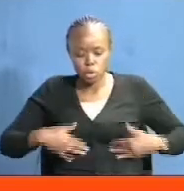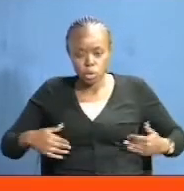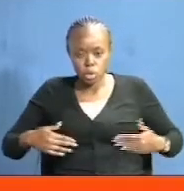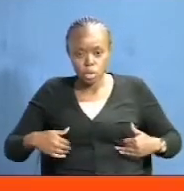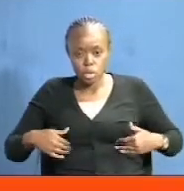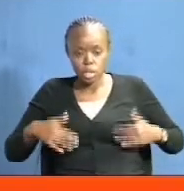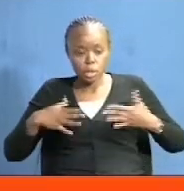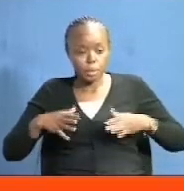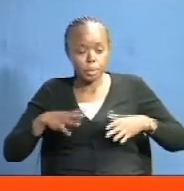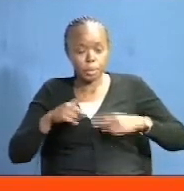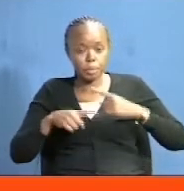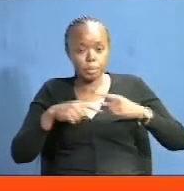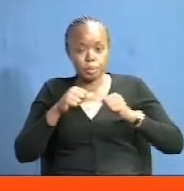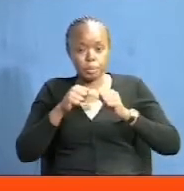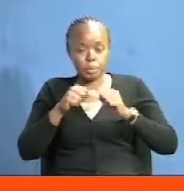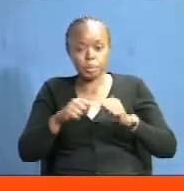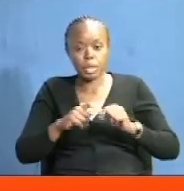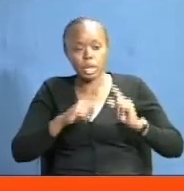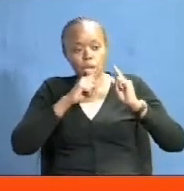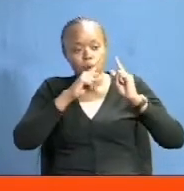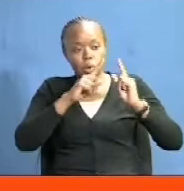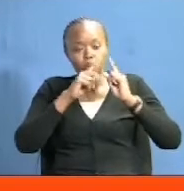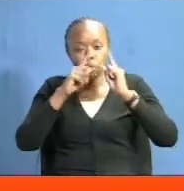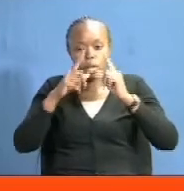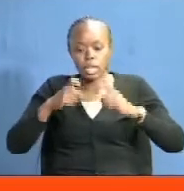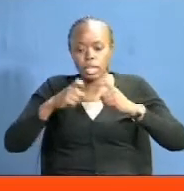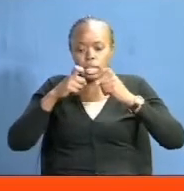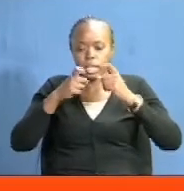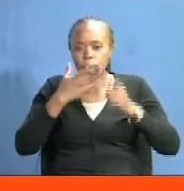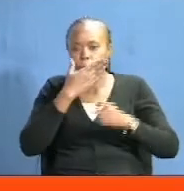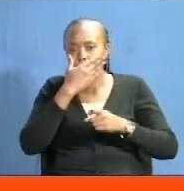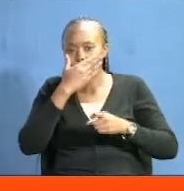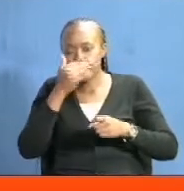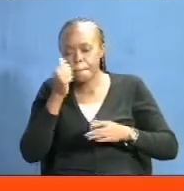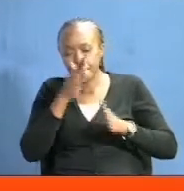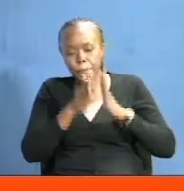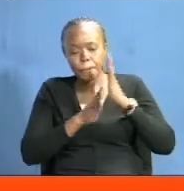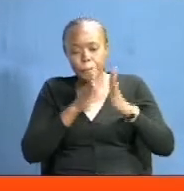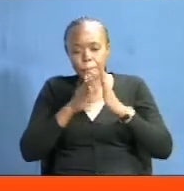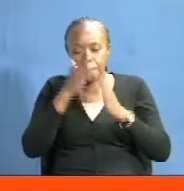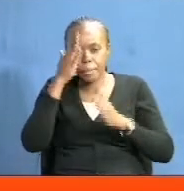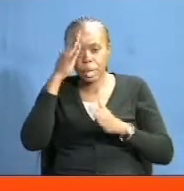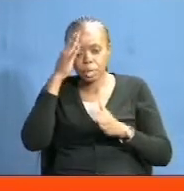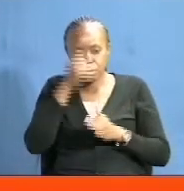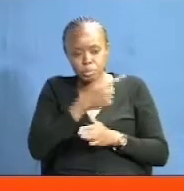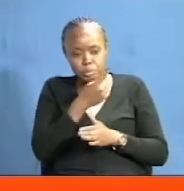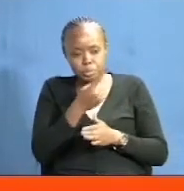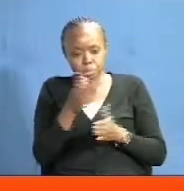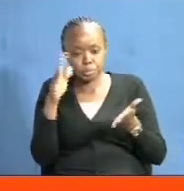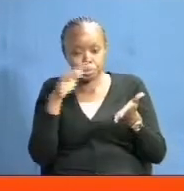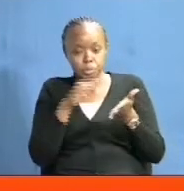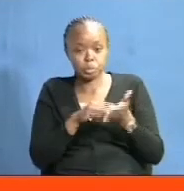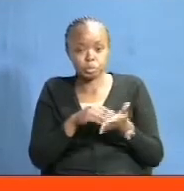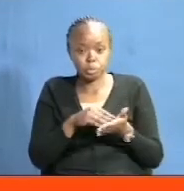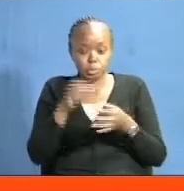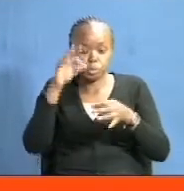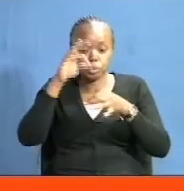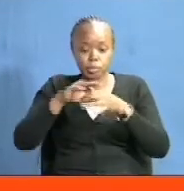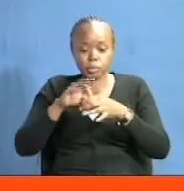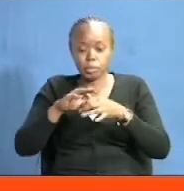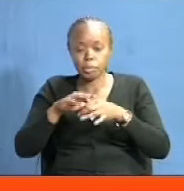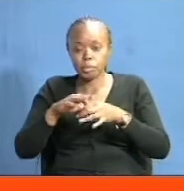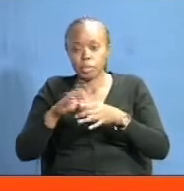young people running campaigns offer the best campaign strategies. I think this coming election, my best shot would